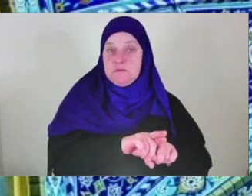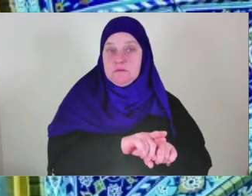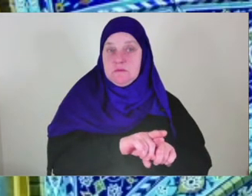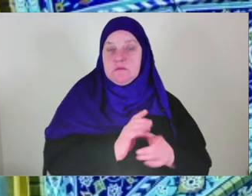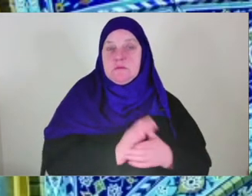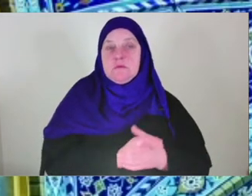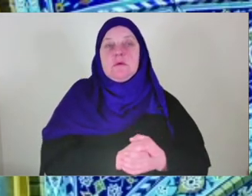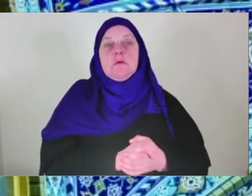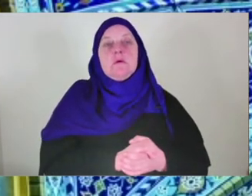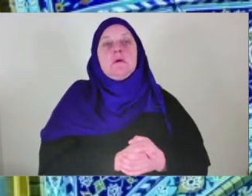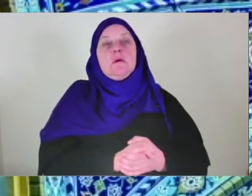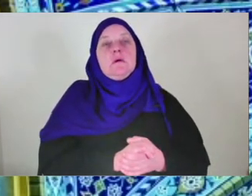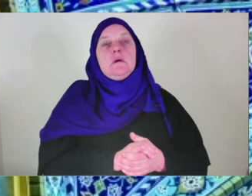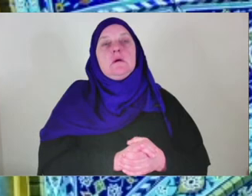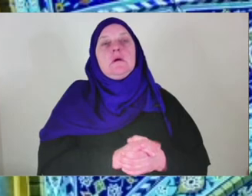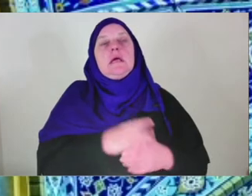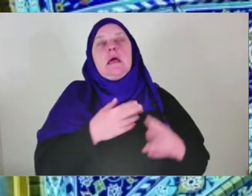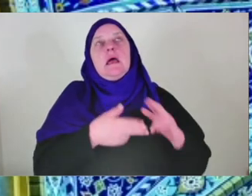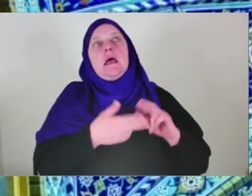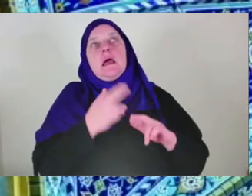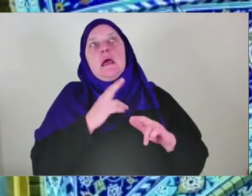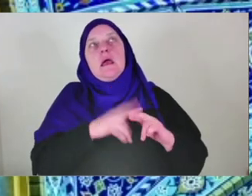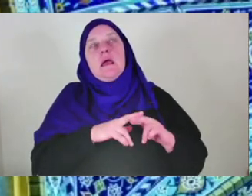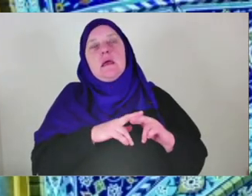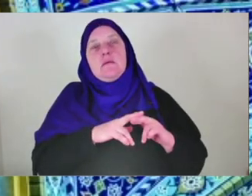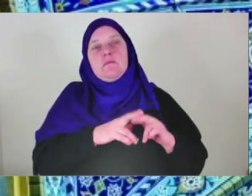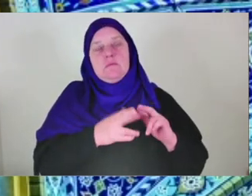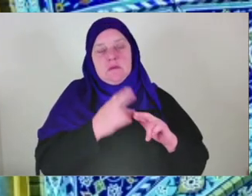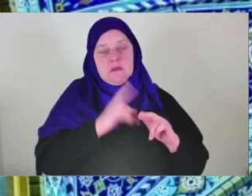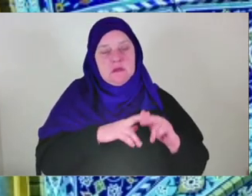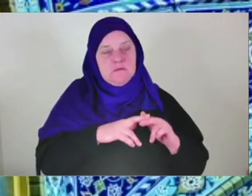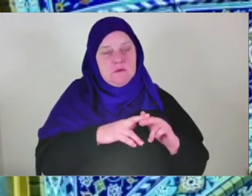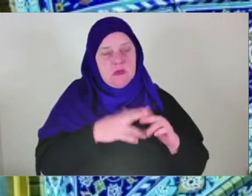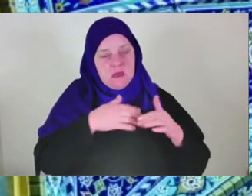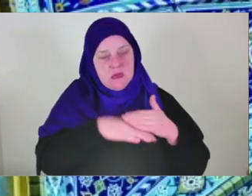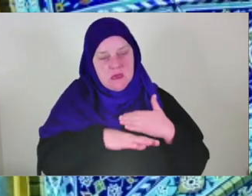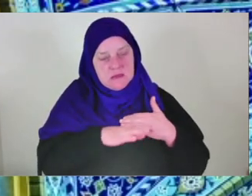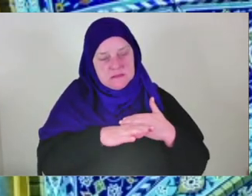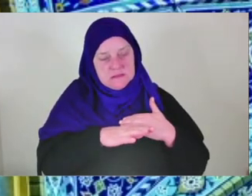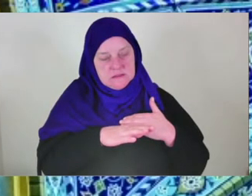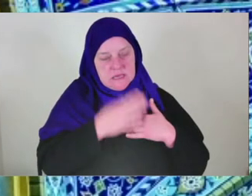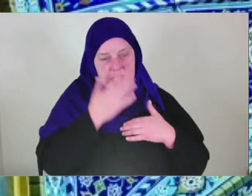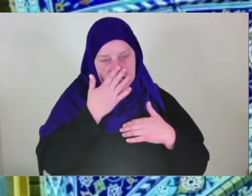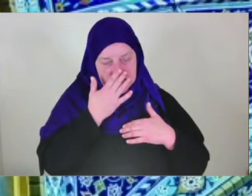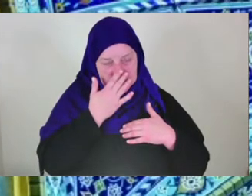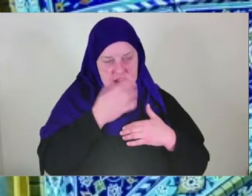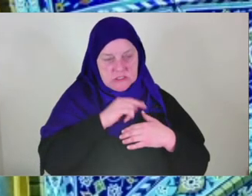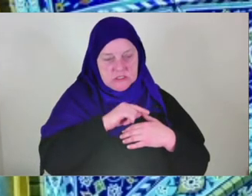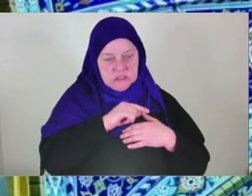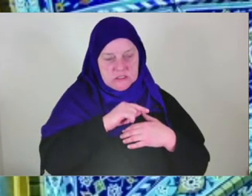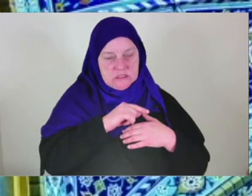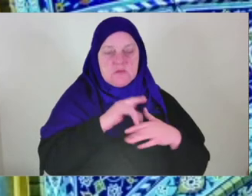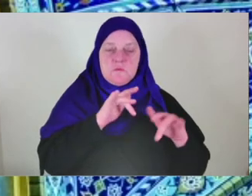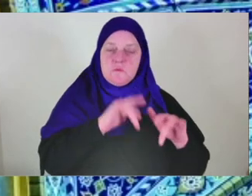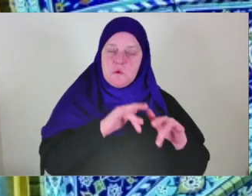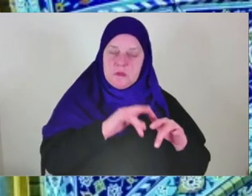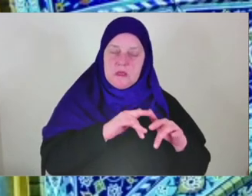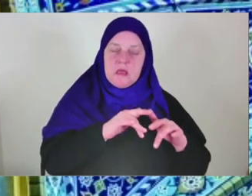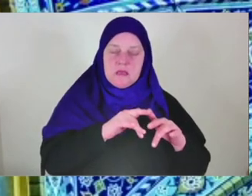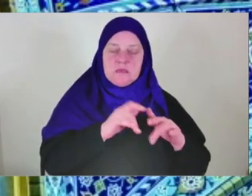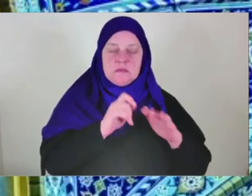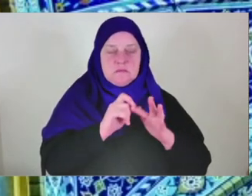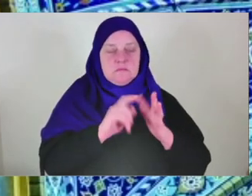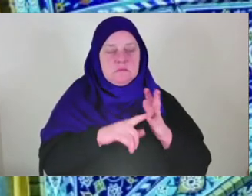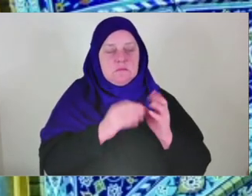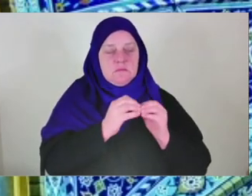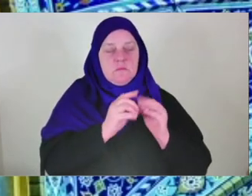bulugh is not mature yet, and therefore bulugh is a condition, because he has not reached the age of puberty. There is no obligation